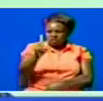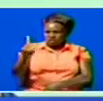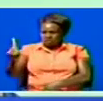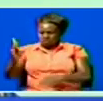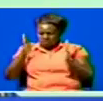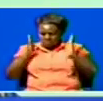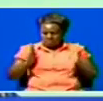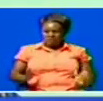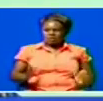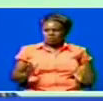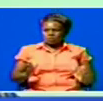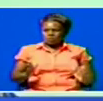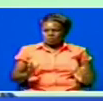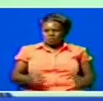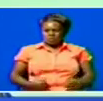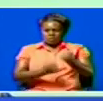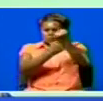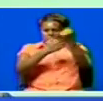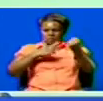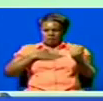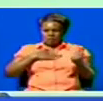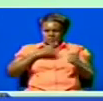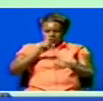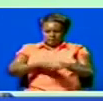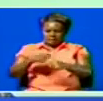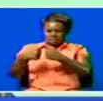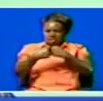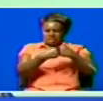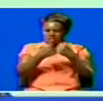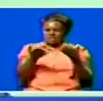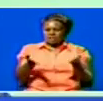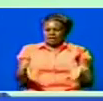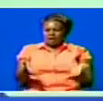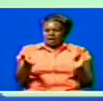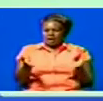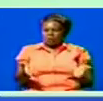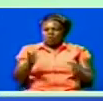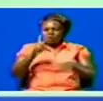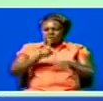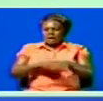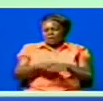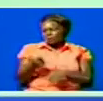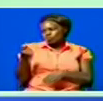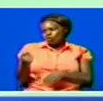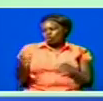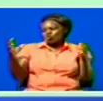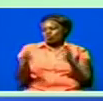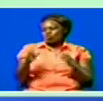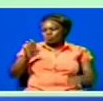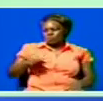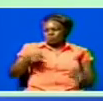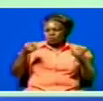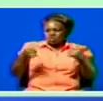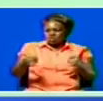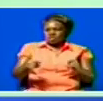person who has stood by us during these challenging times when a small group of people are